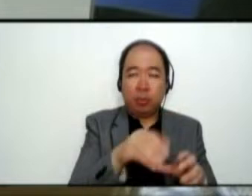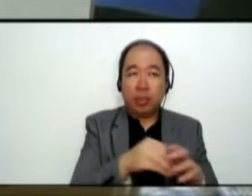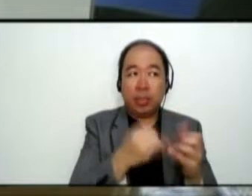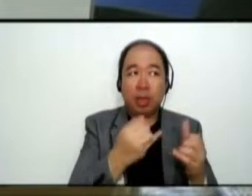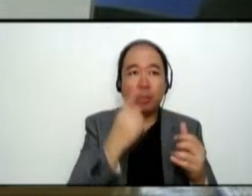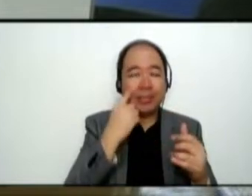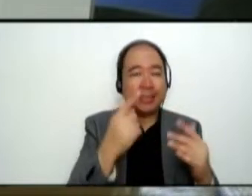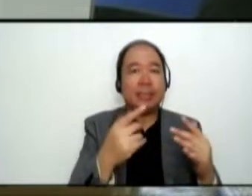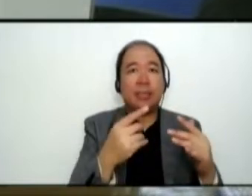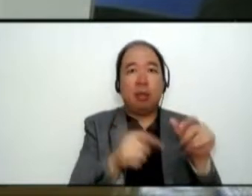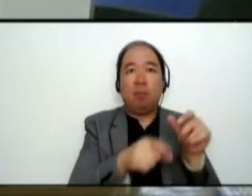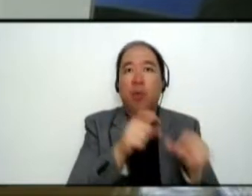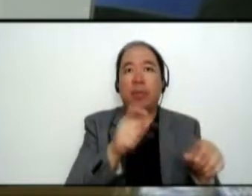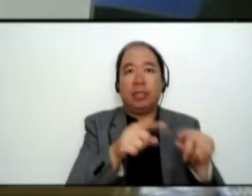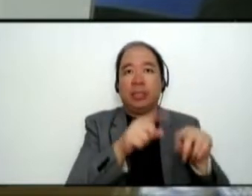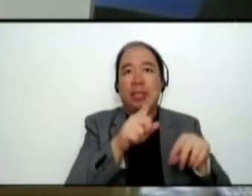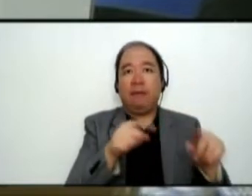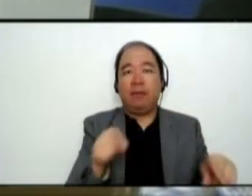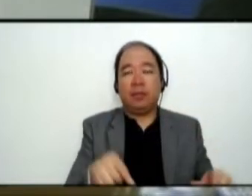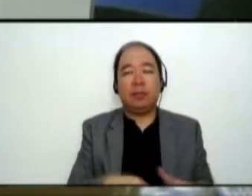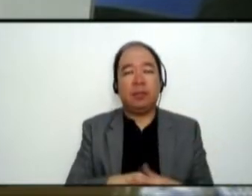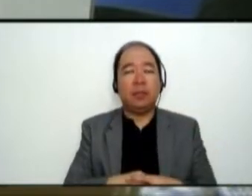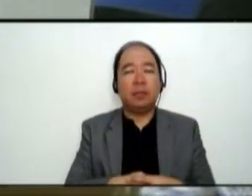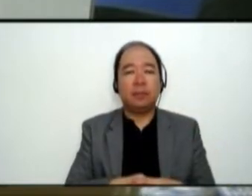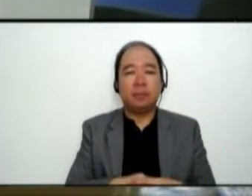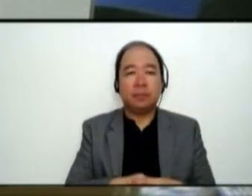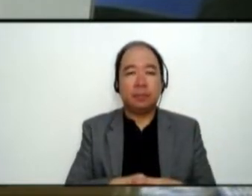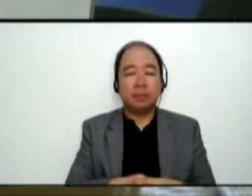dynamics. However, what